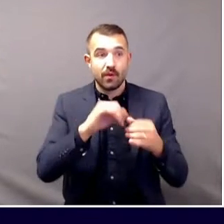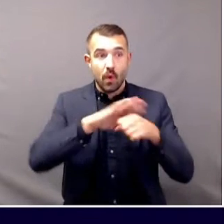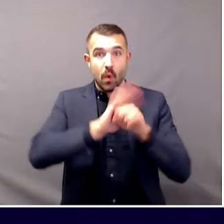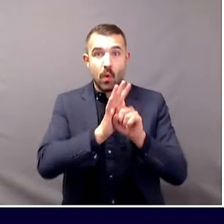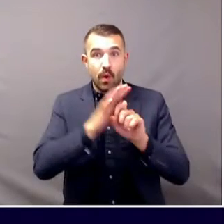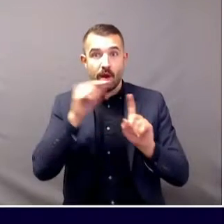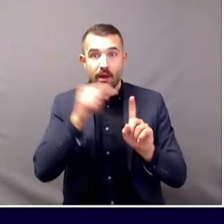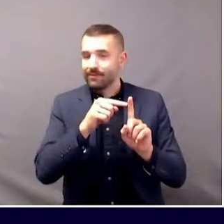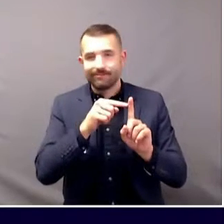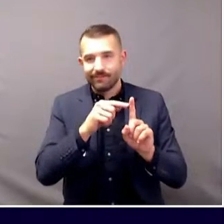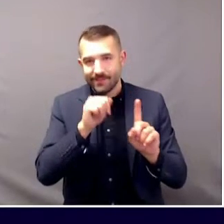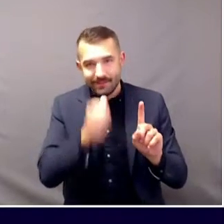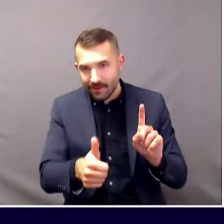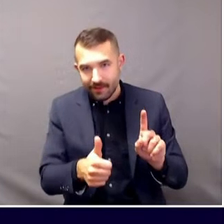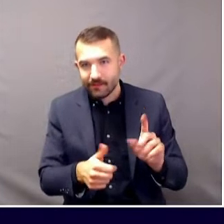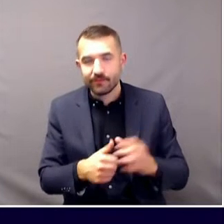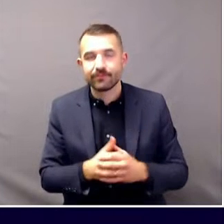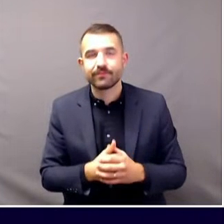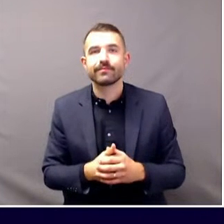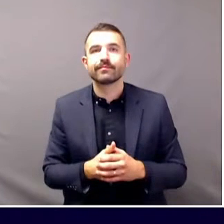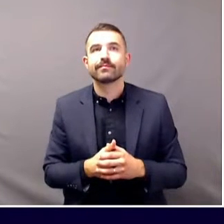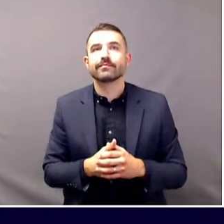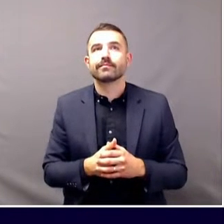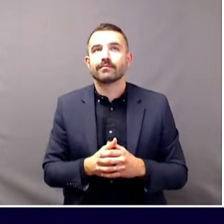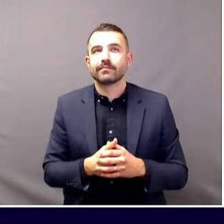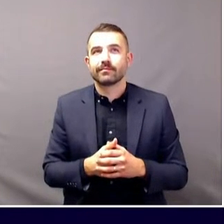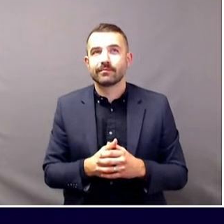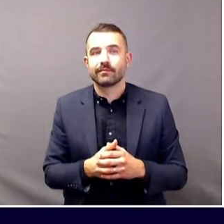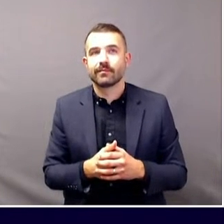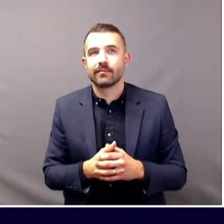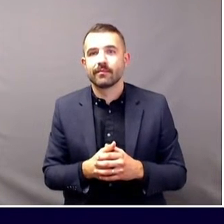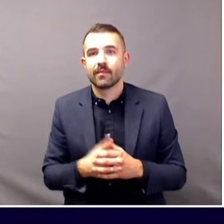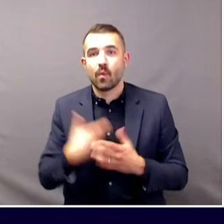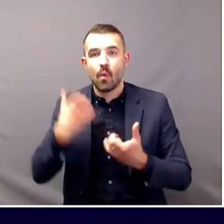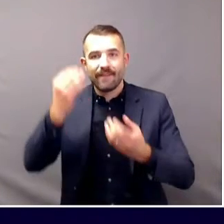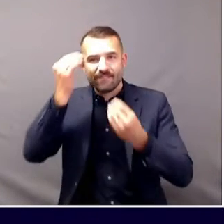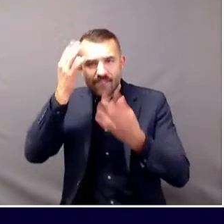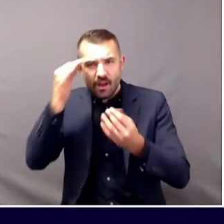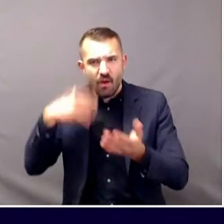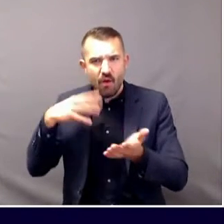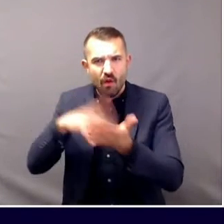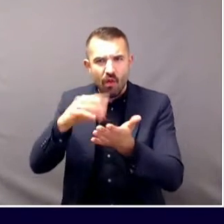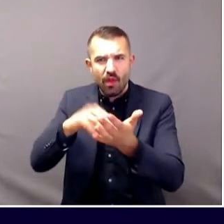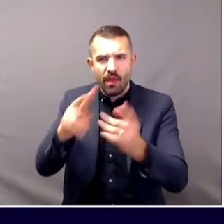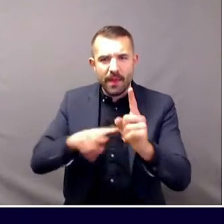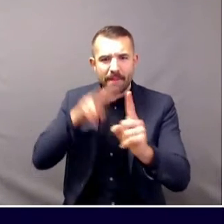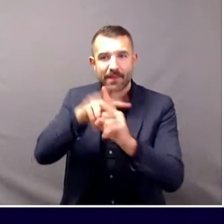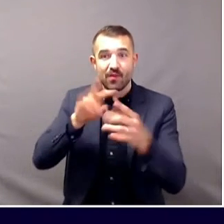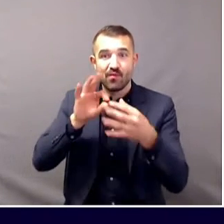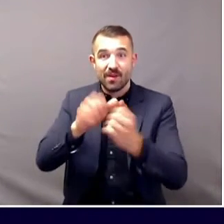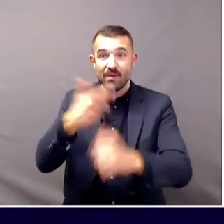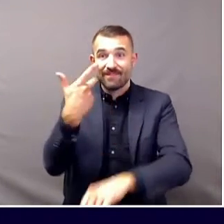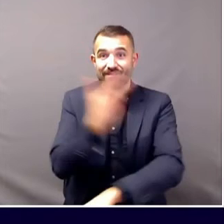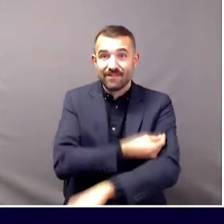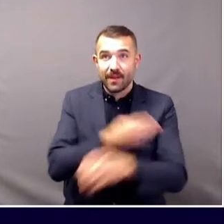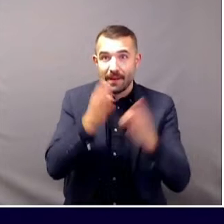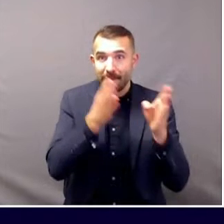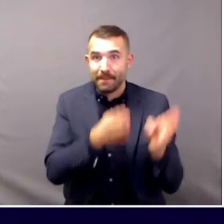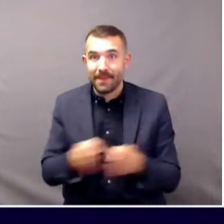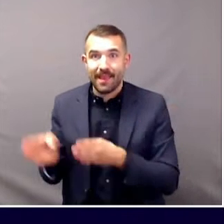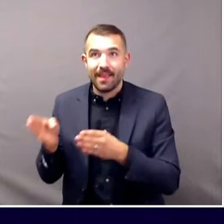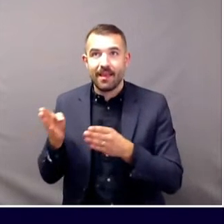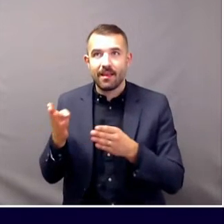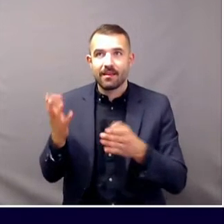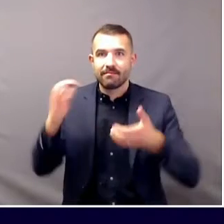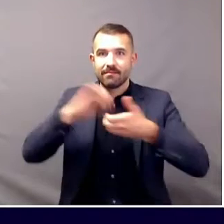much informing the planning that we are doing around vaccination as well. So we're keeping that principle and that concern front and center